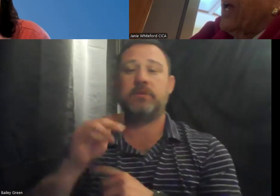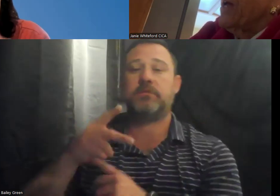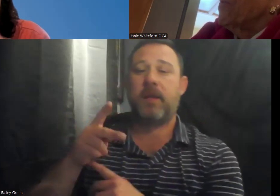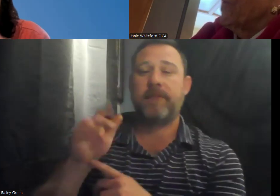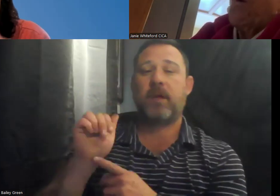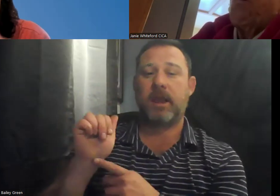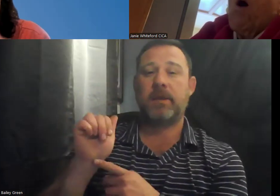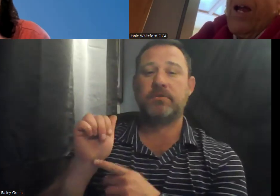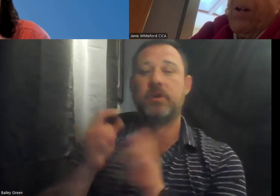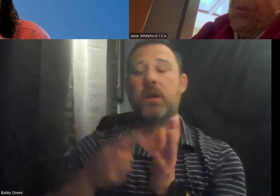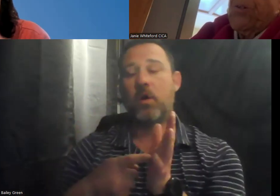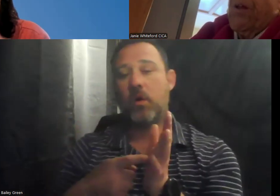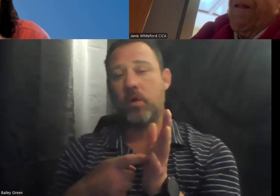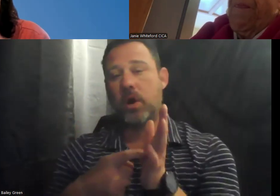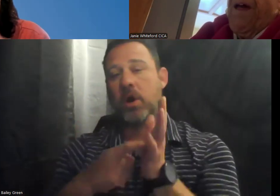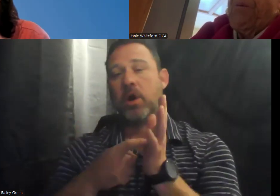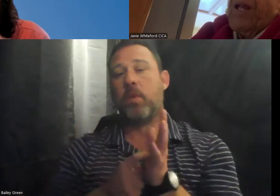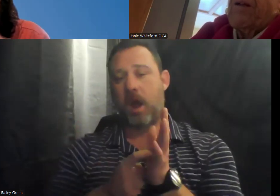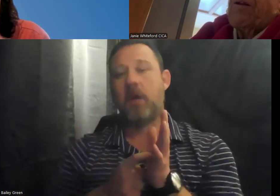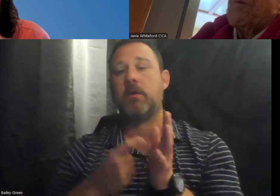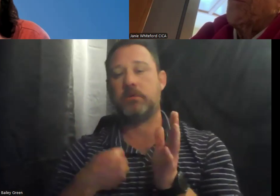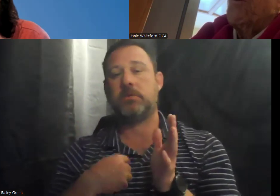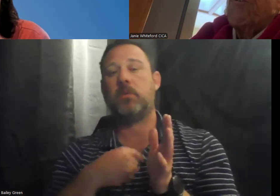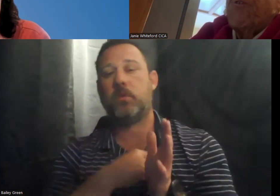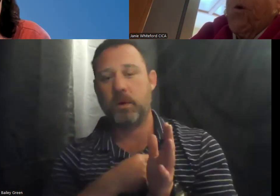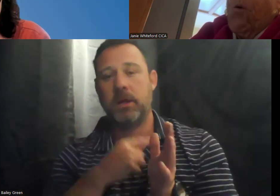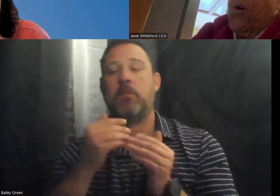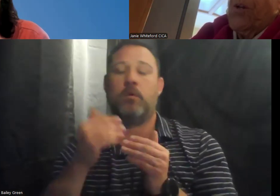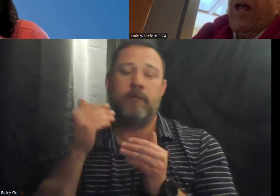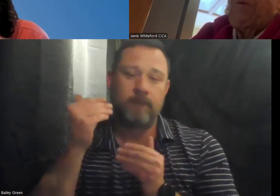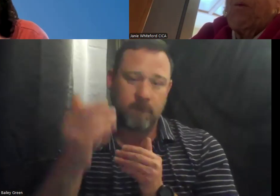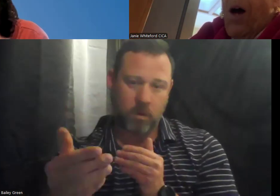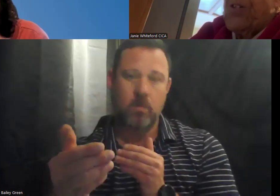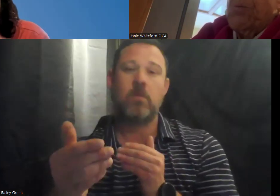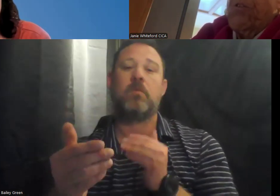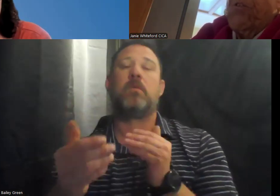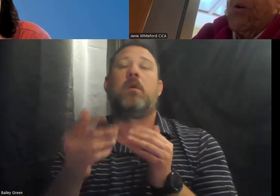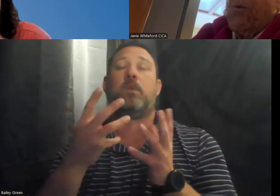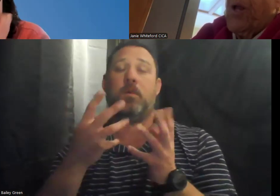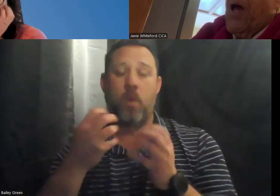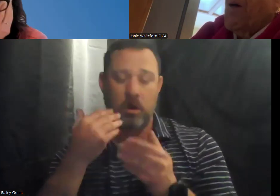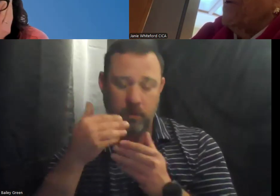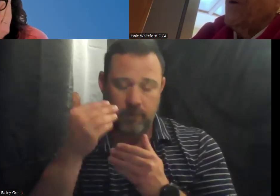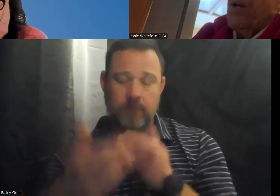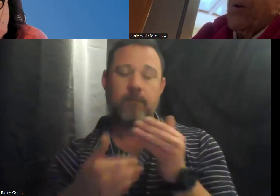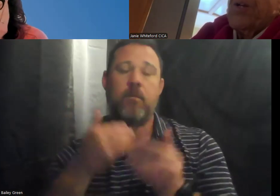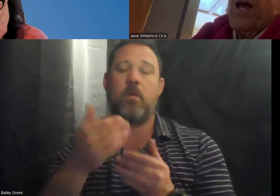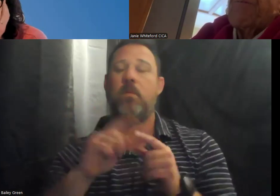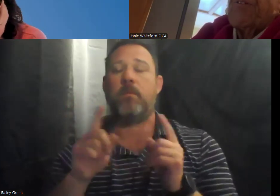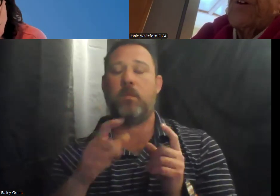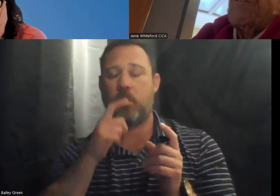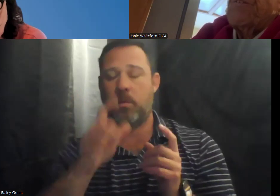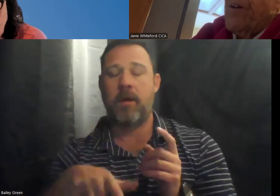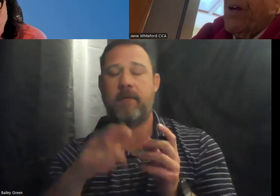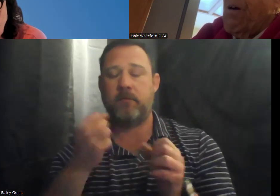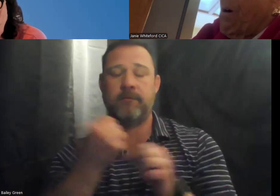aging requires that we move forward, and we want to move forward, but we are going to have